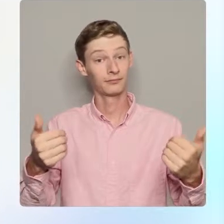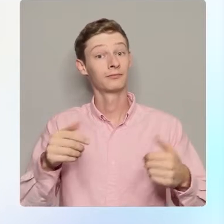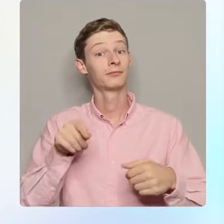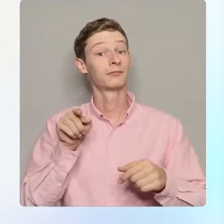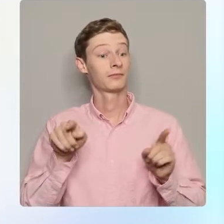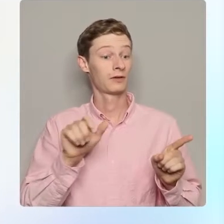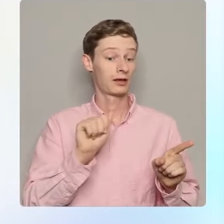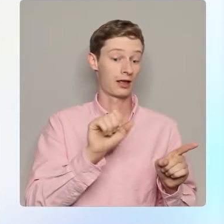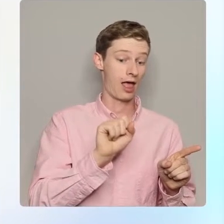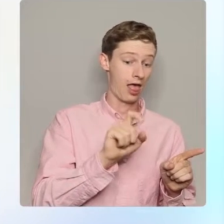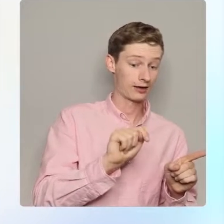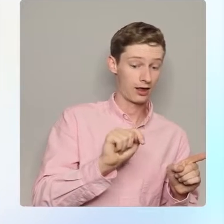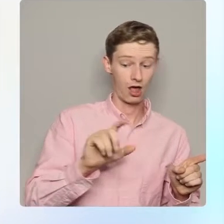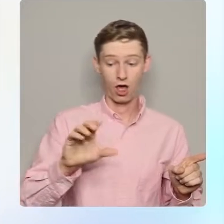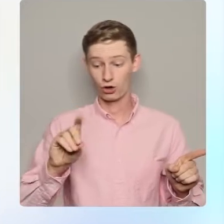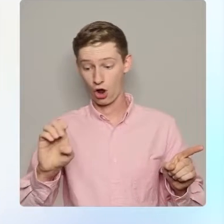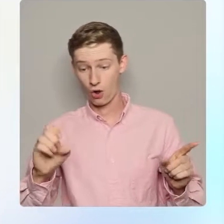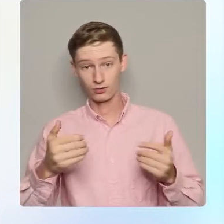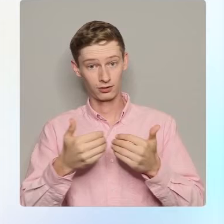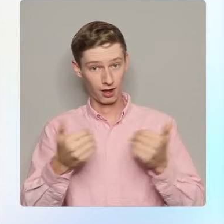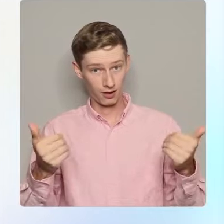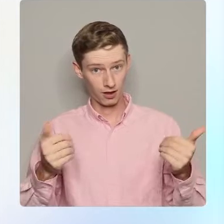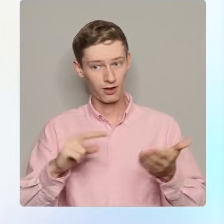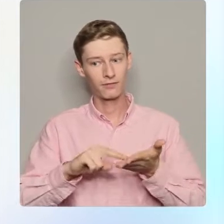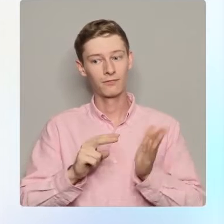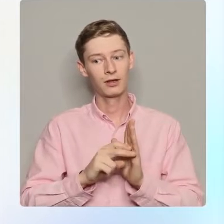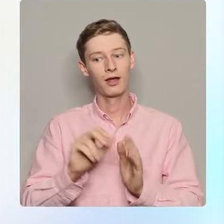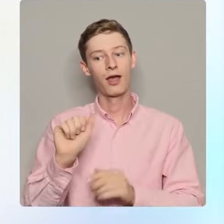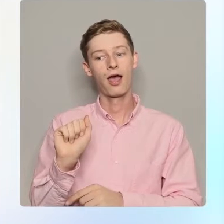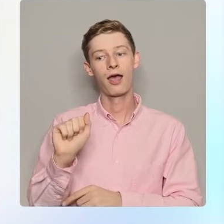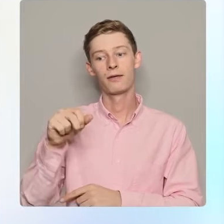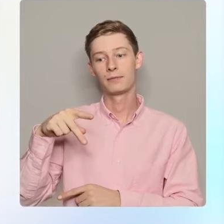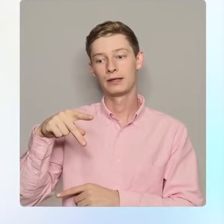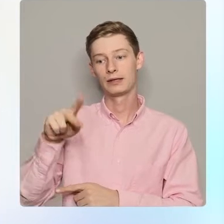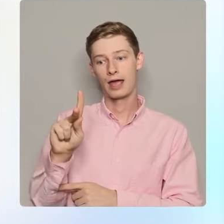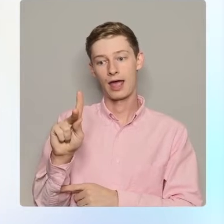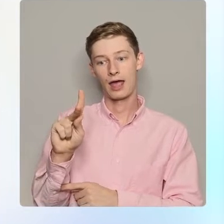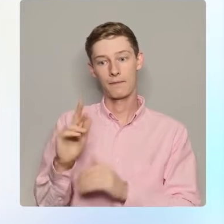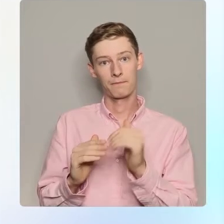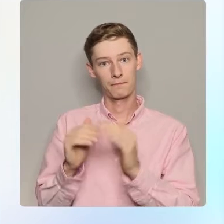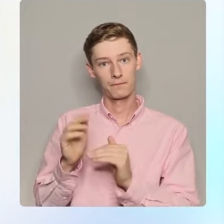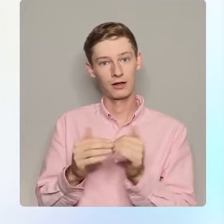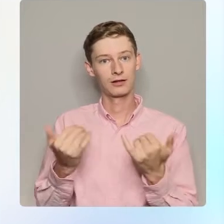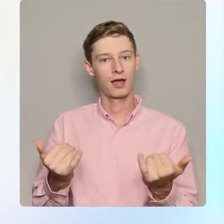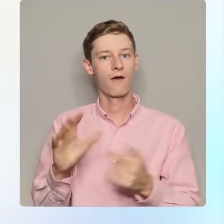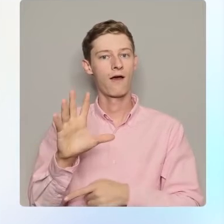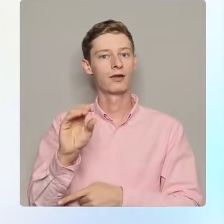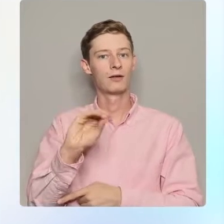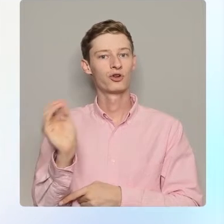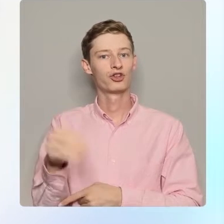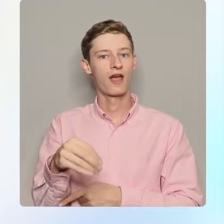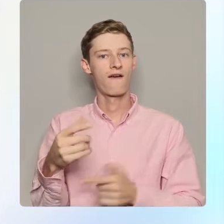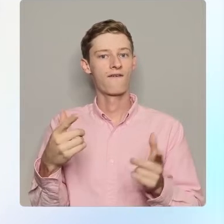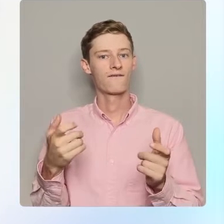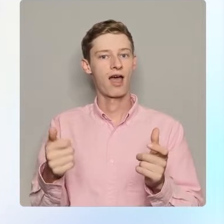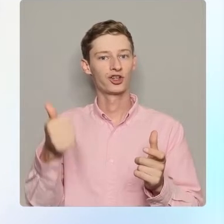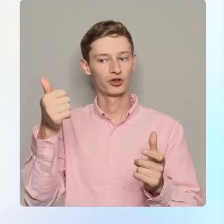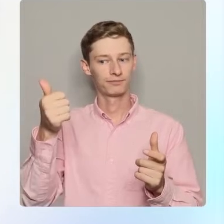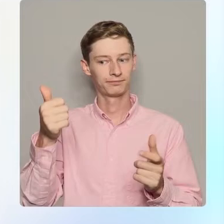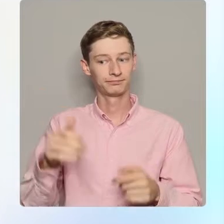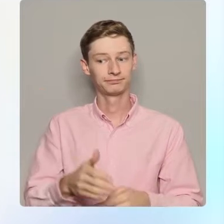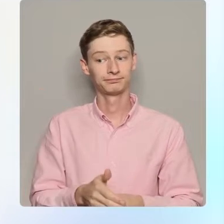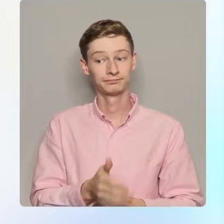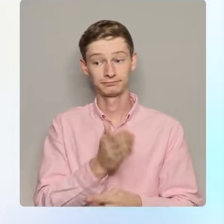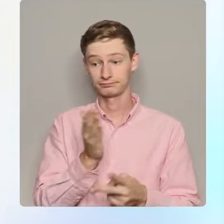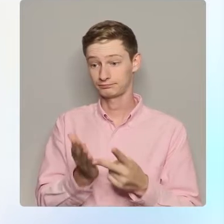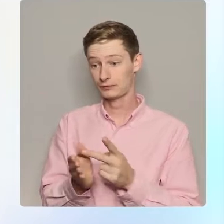optimizations. First among them is addressables, which separate the asset building process from